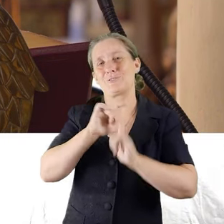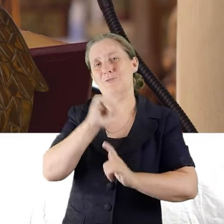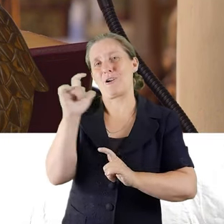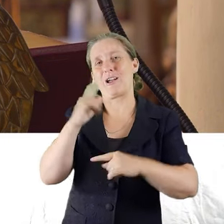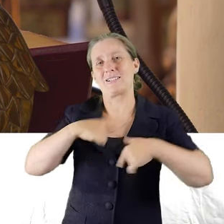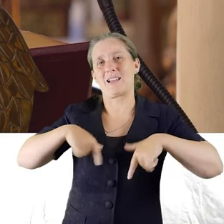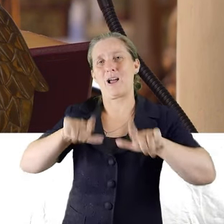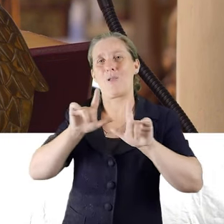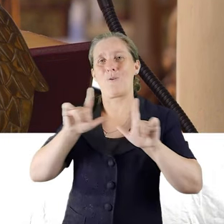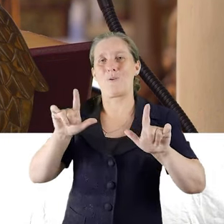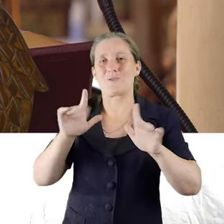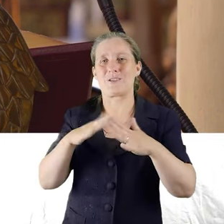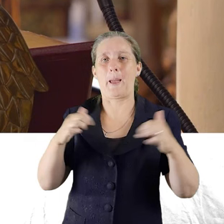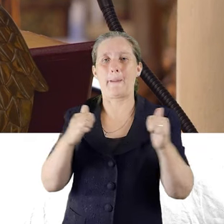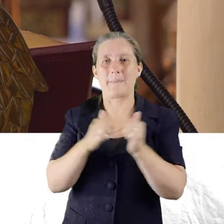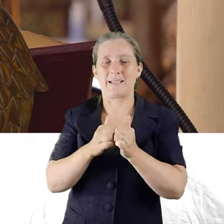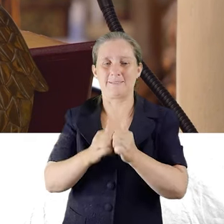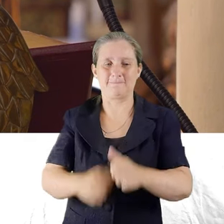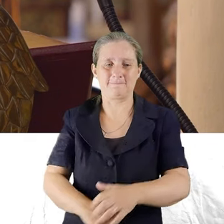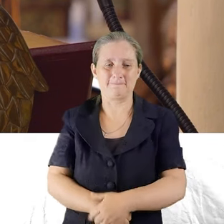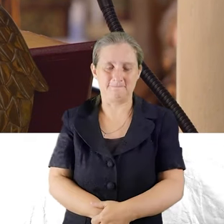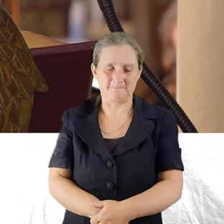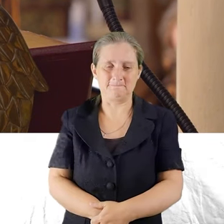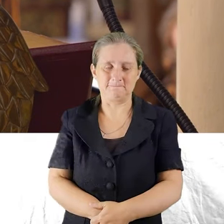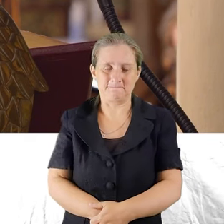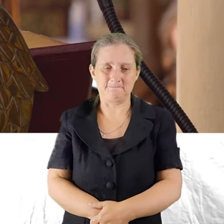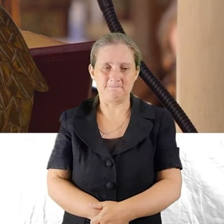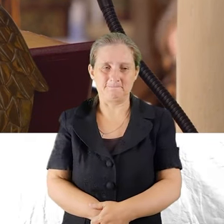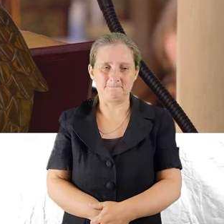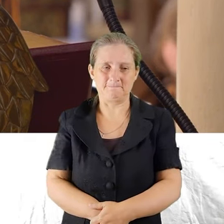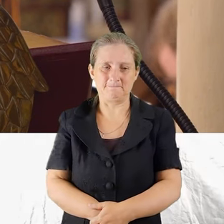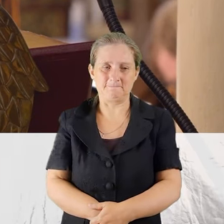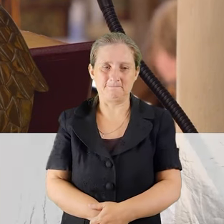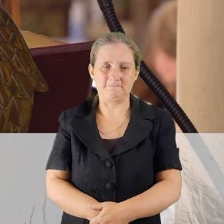our Lord. Amen. Amen.